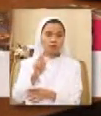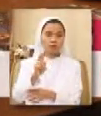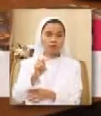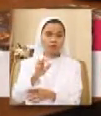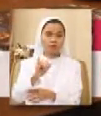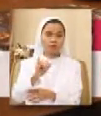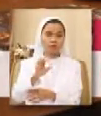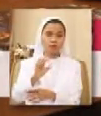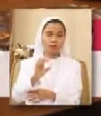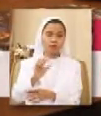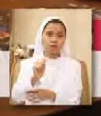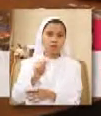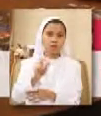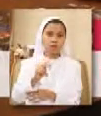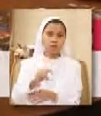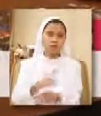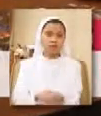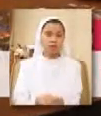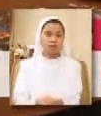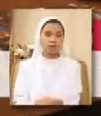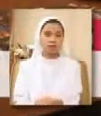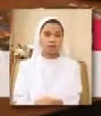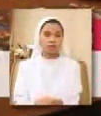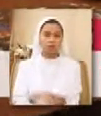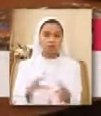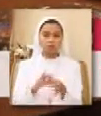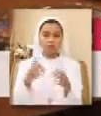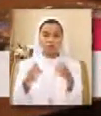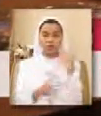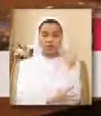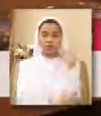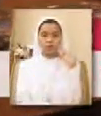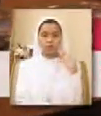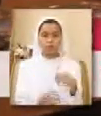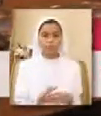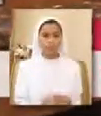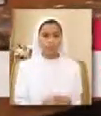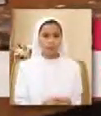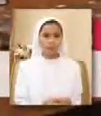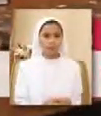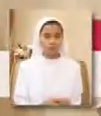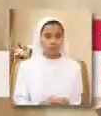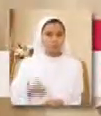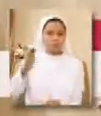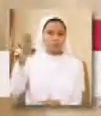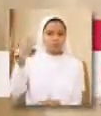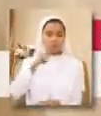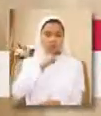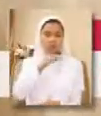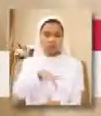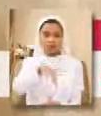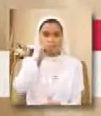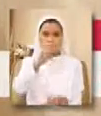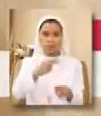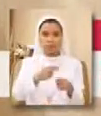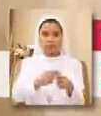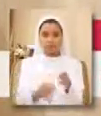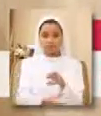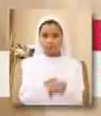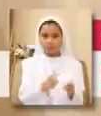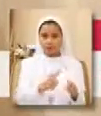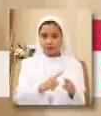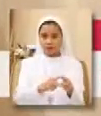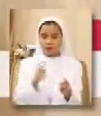and we have a distribution center, as you yeah. know, yeah. where we get all sorts of goods to give to the poor. And